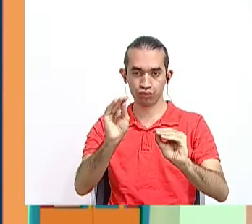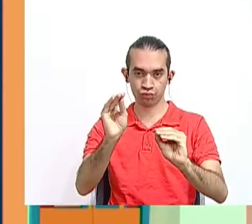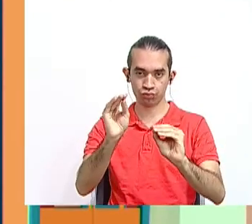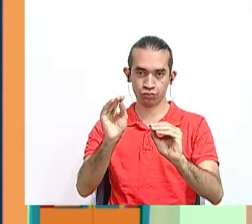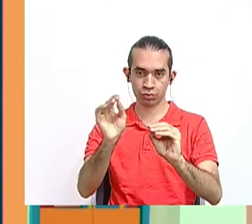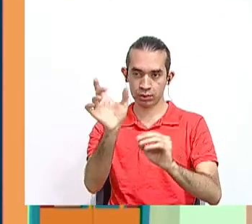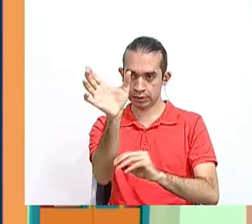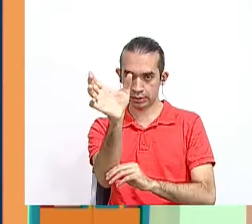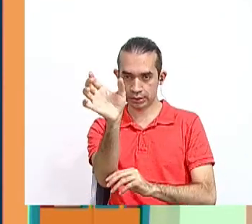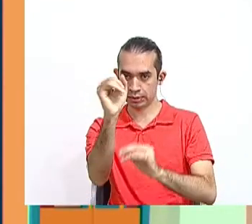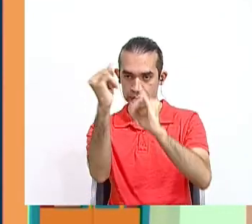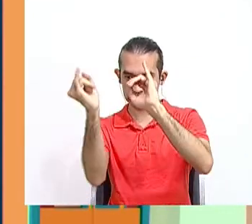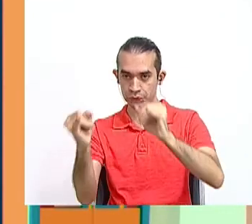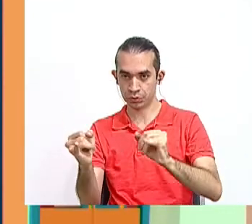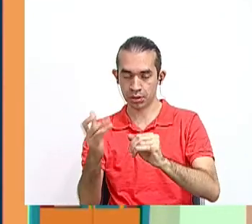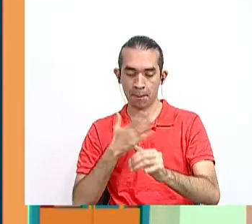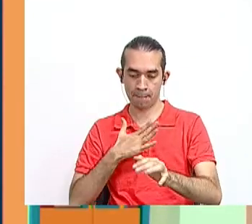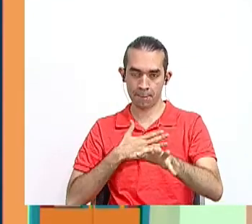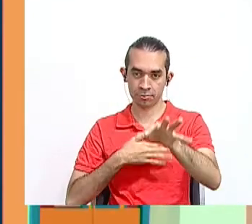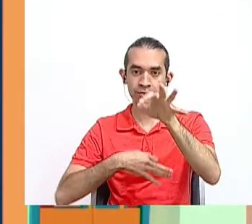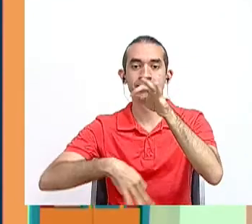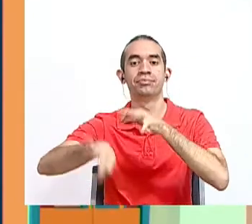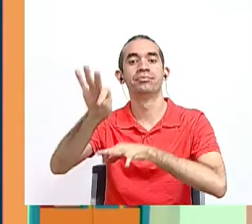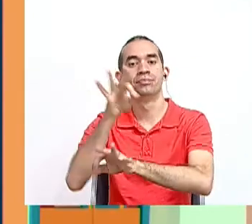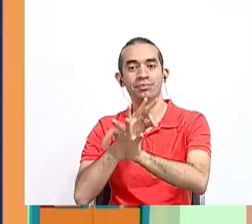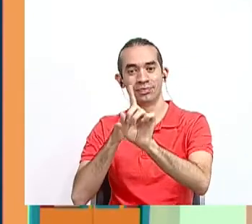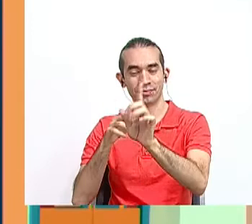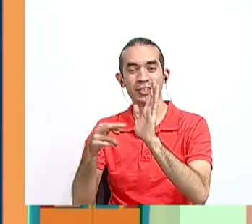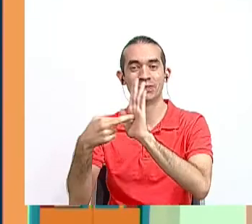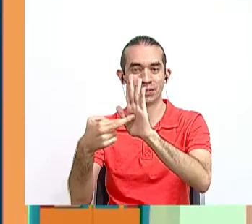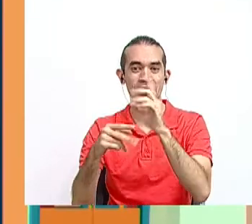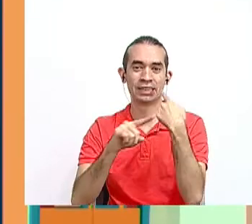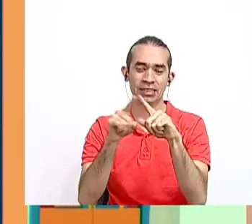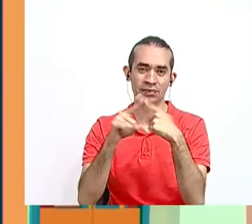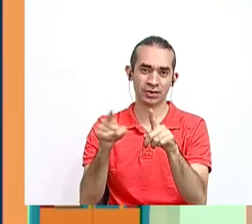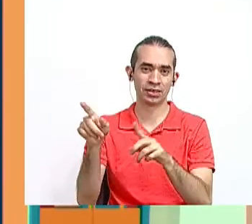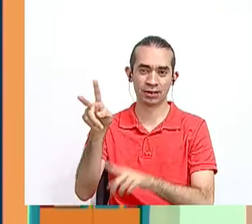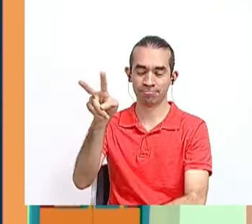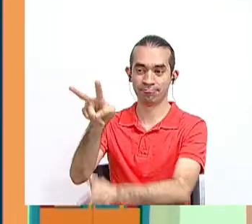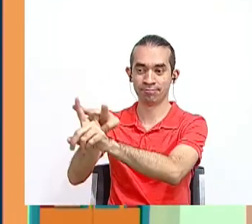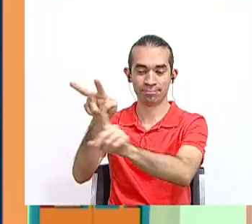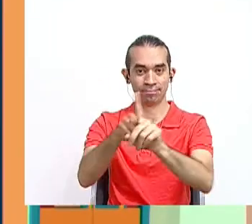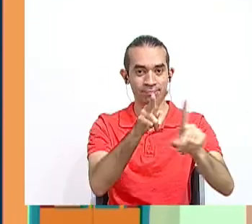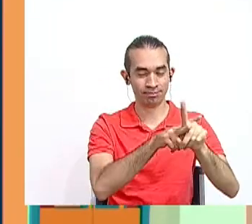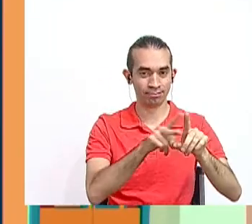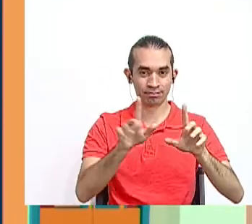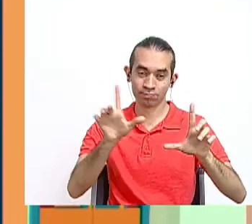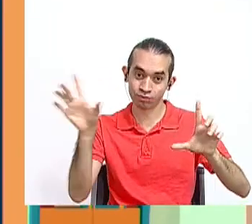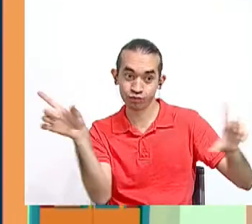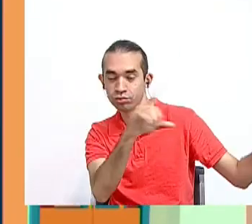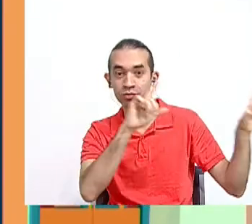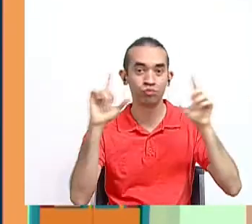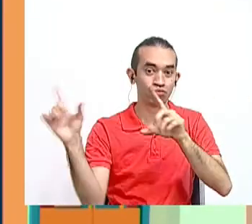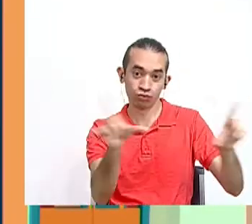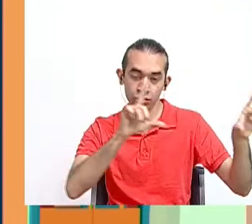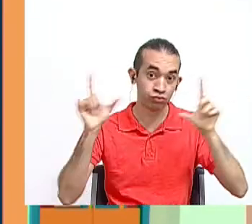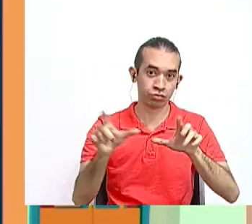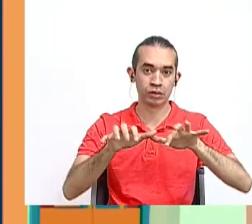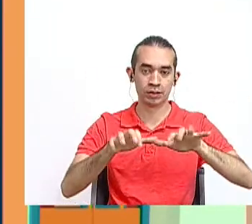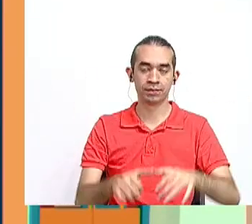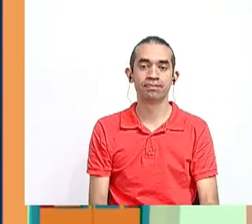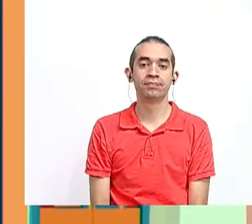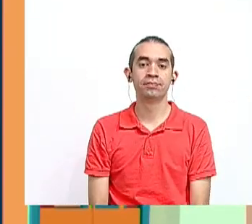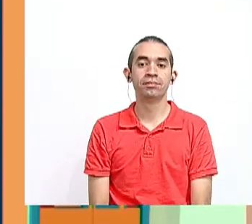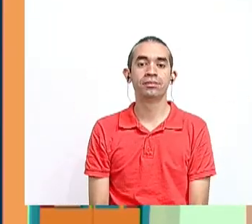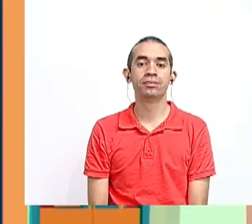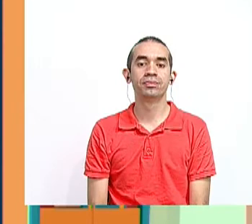images, that is my avatar. So I can have that image in many different places, okay? Now, let me tell you what we're going to be doing